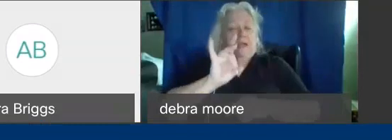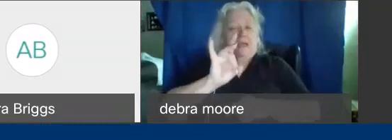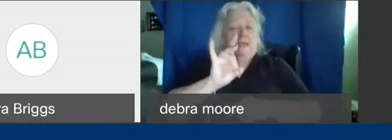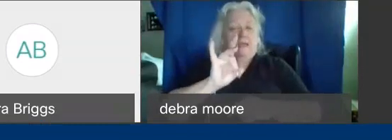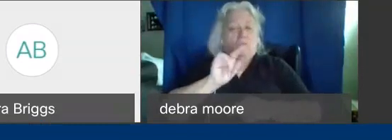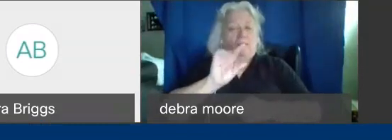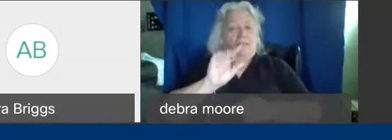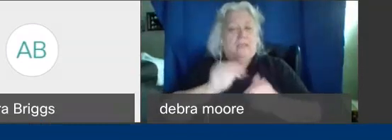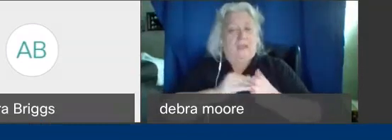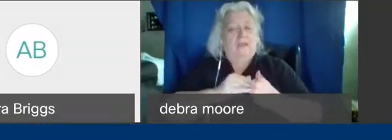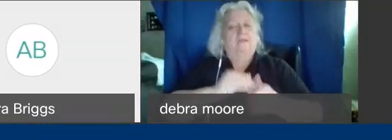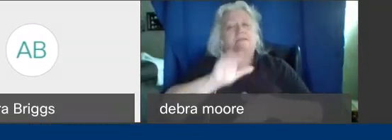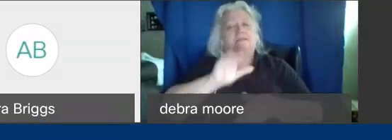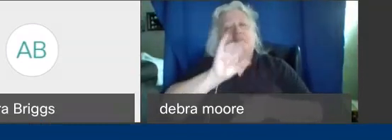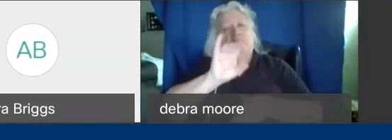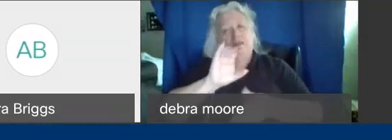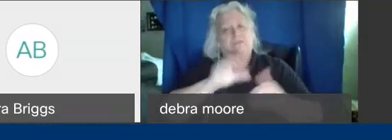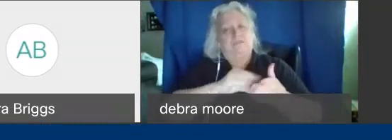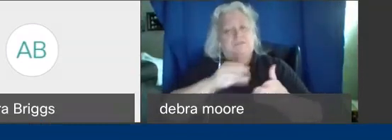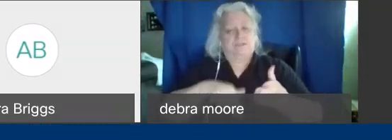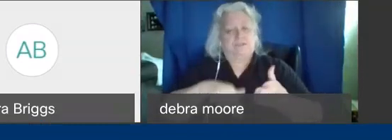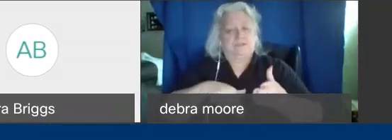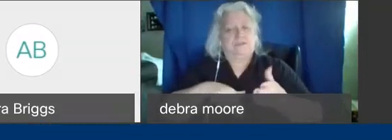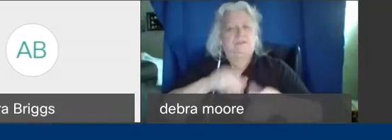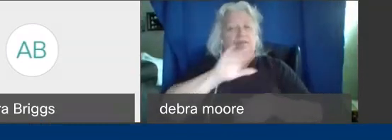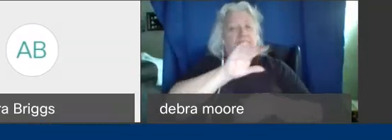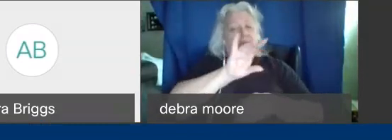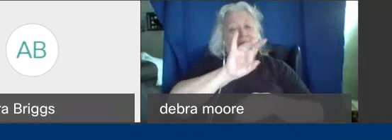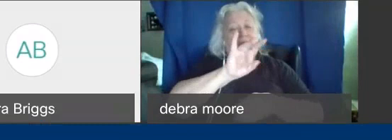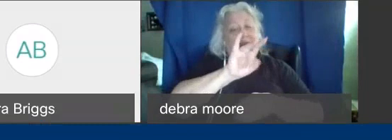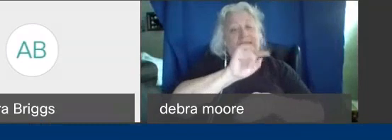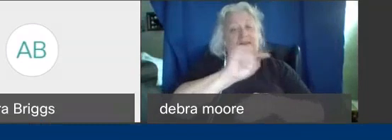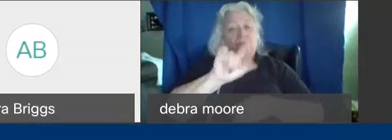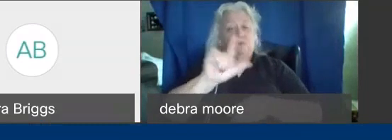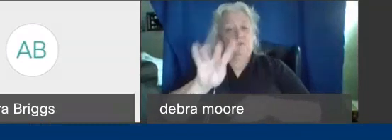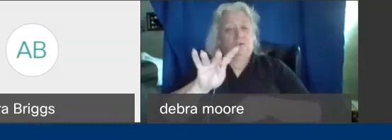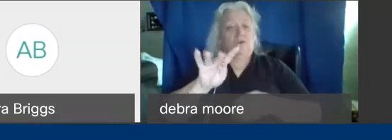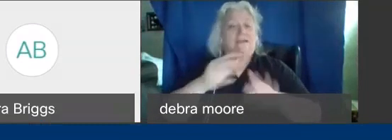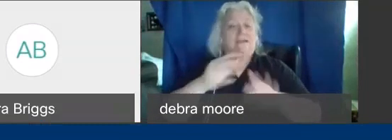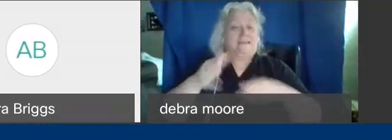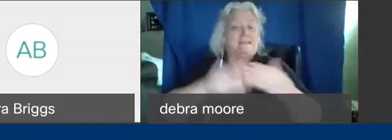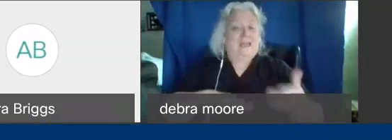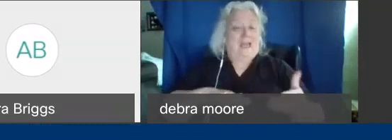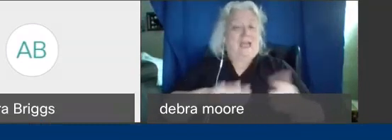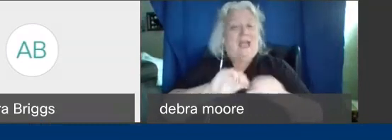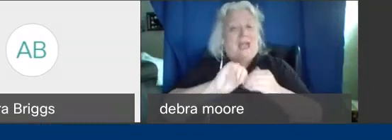the ages of 19 to 24 die annually from alcohol-related injuries, and around